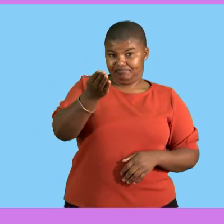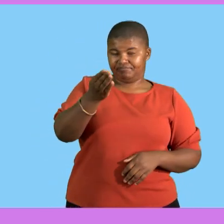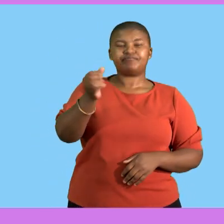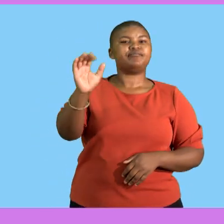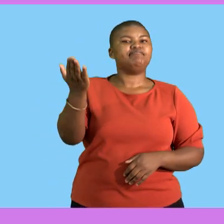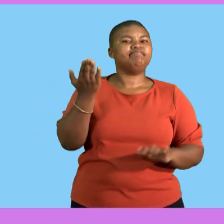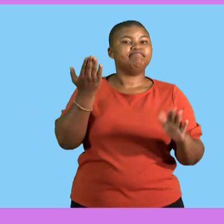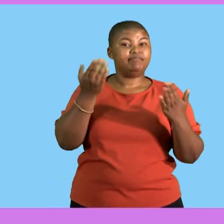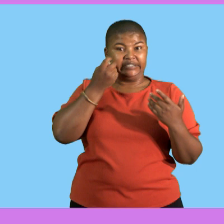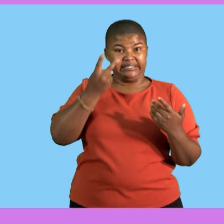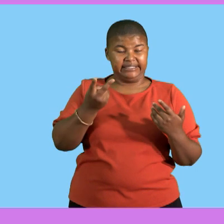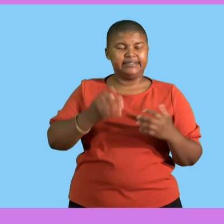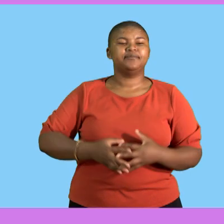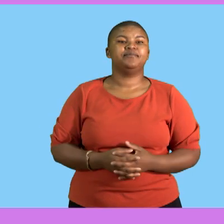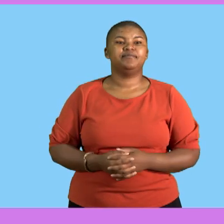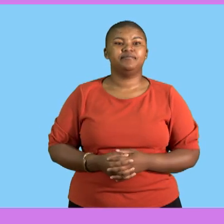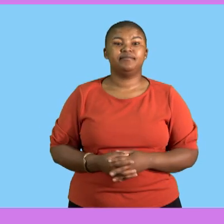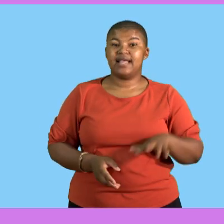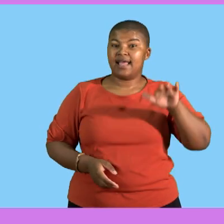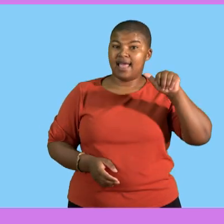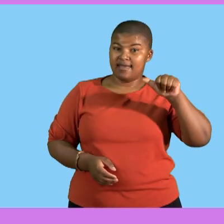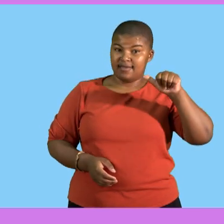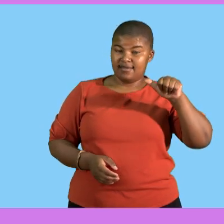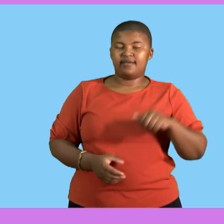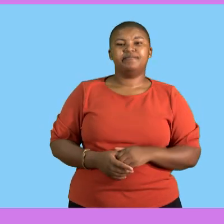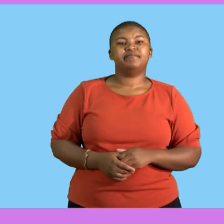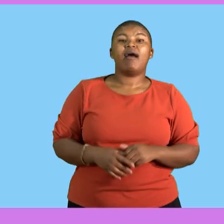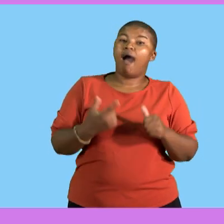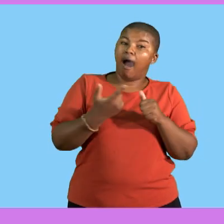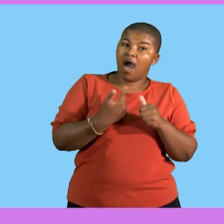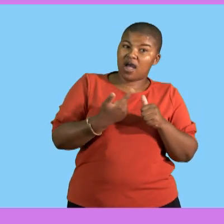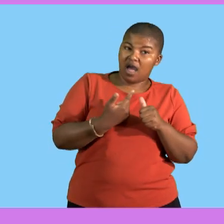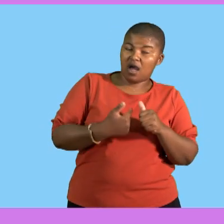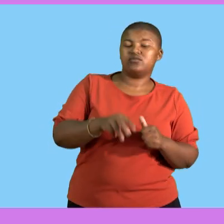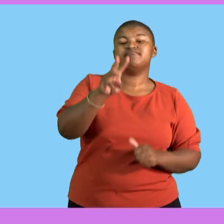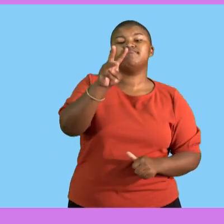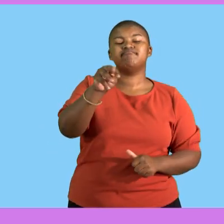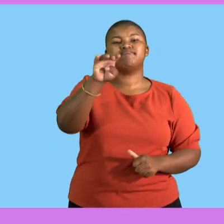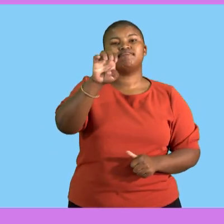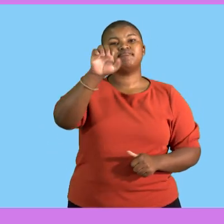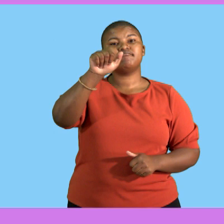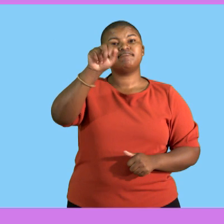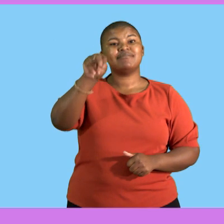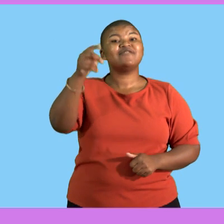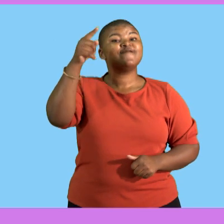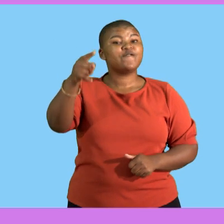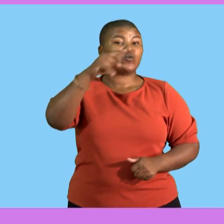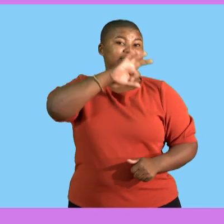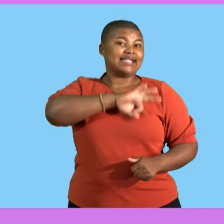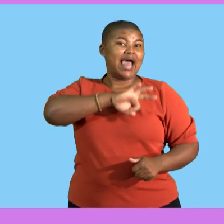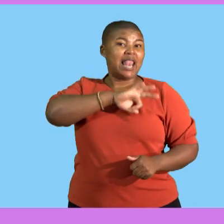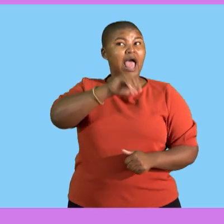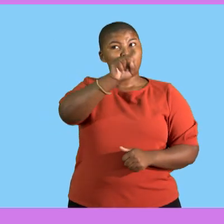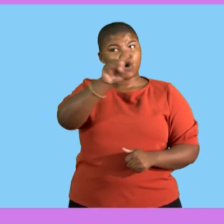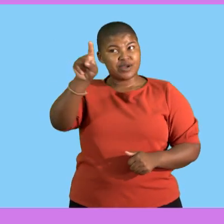given to us. Number A, it says here, calculate the mean of the given salaries. Now we have said when